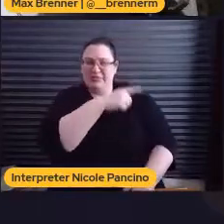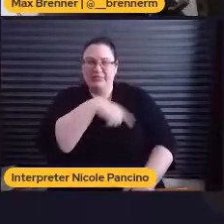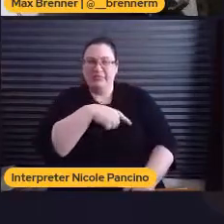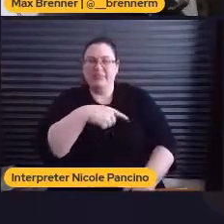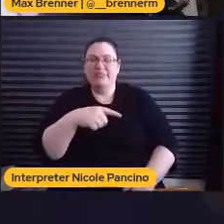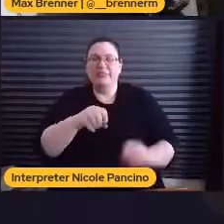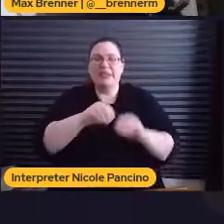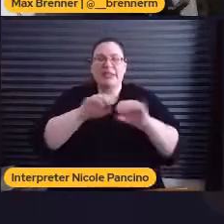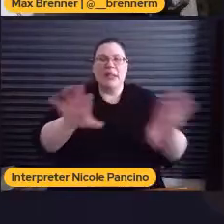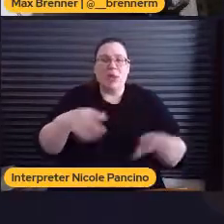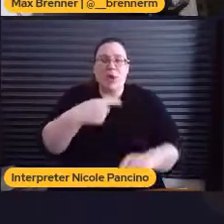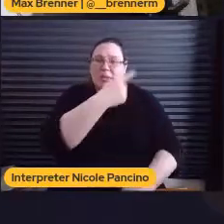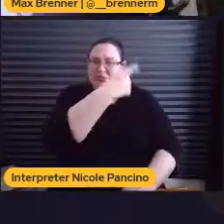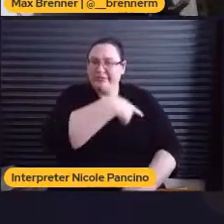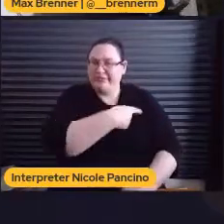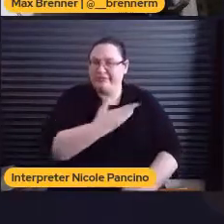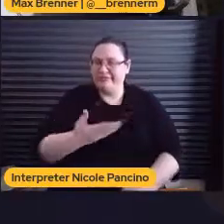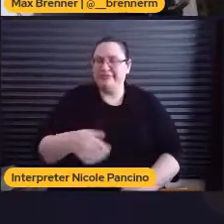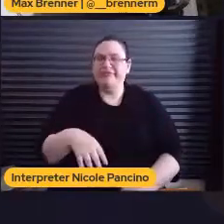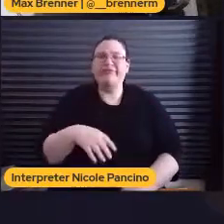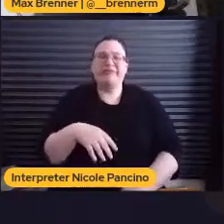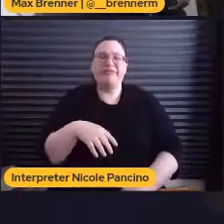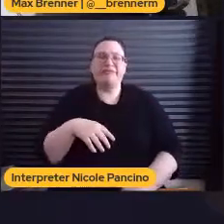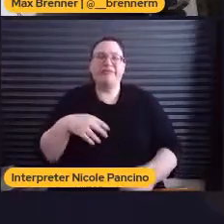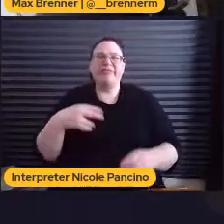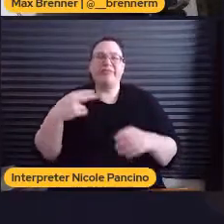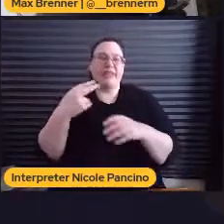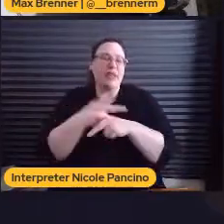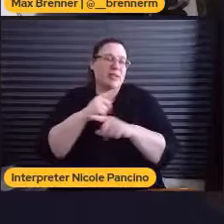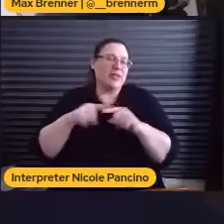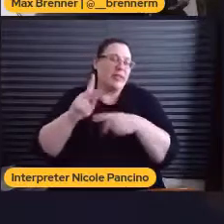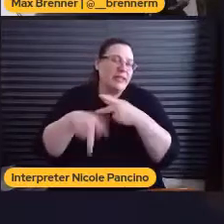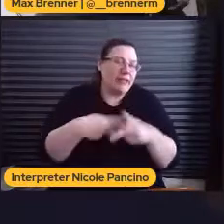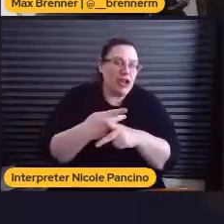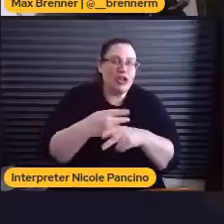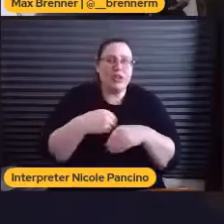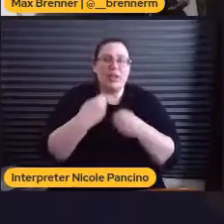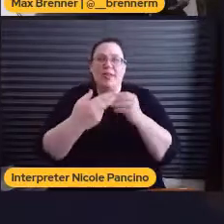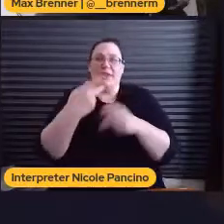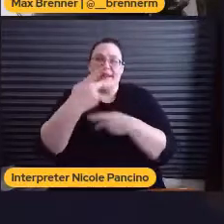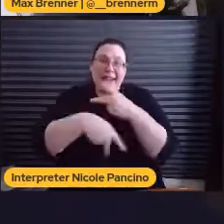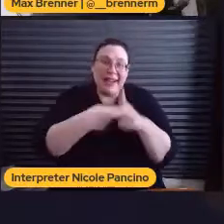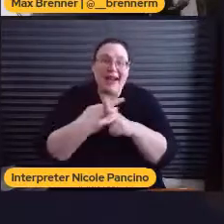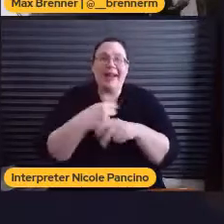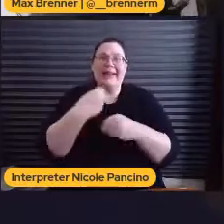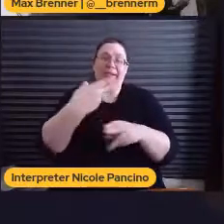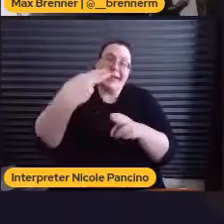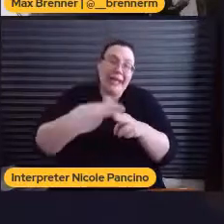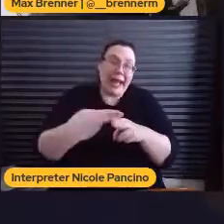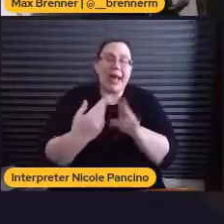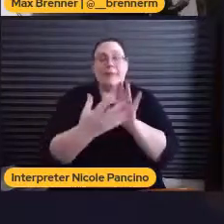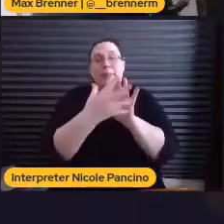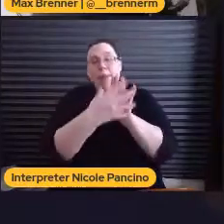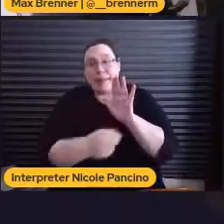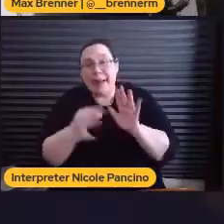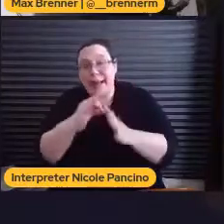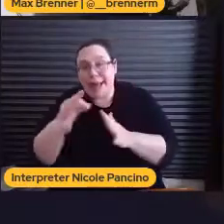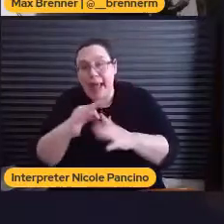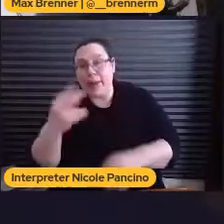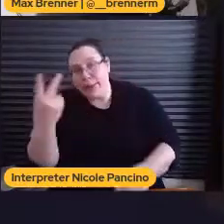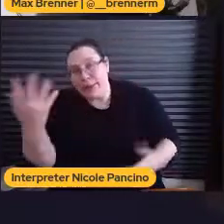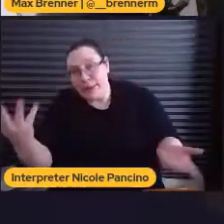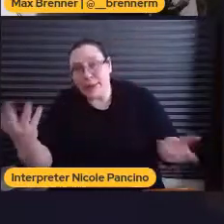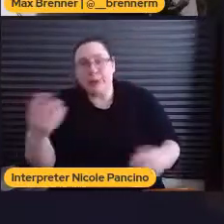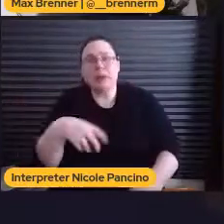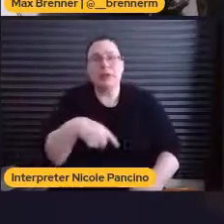deployment. You use a version, you give it a kind, you give it a name, you give it a replica count, in this case two.